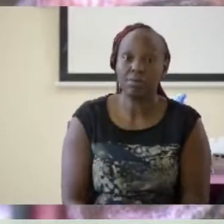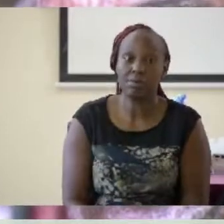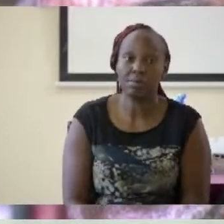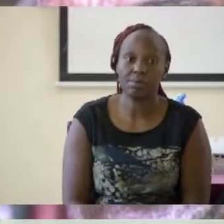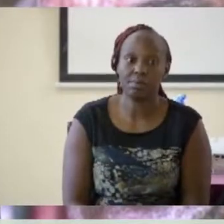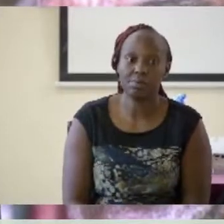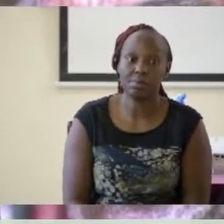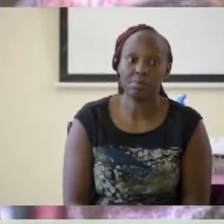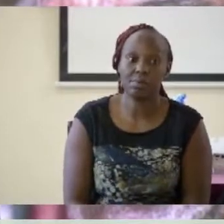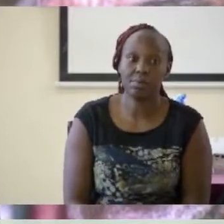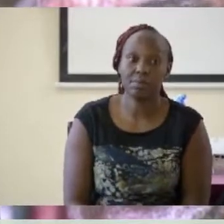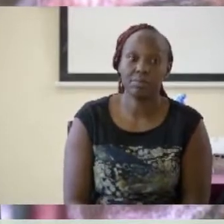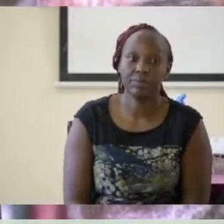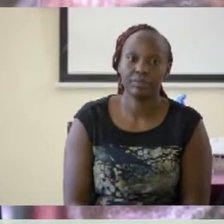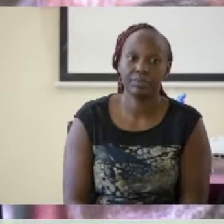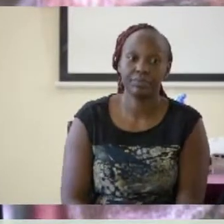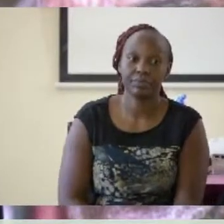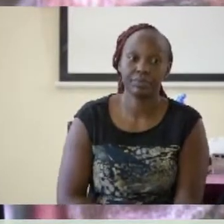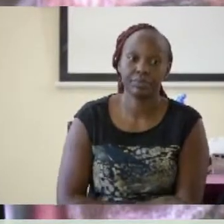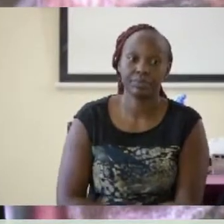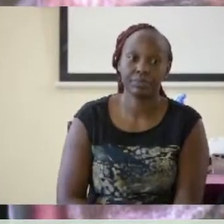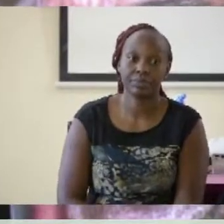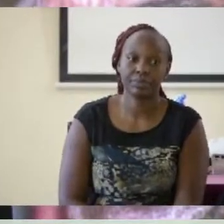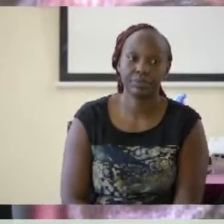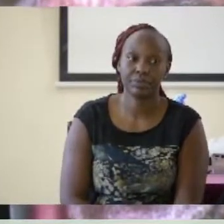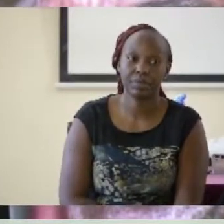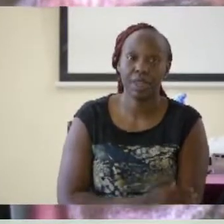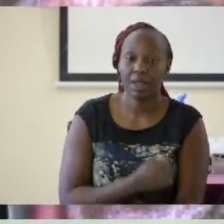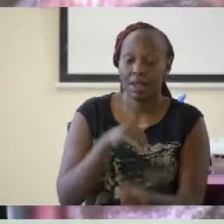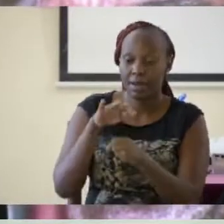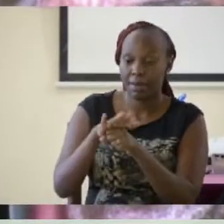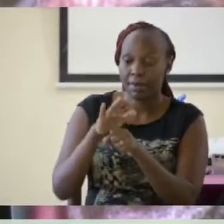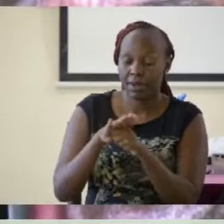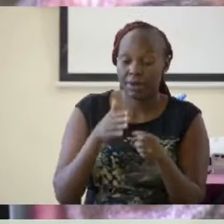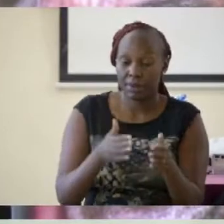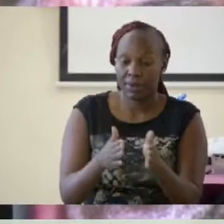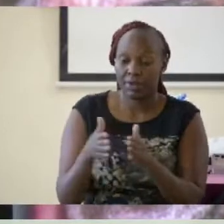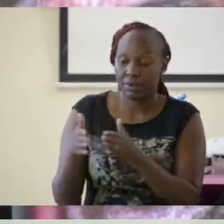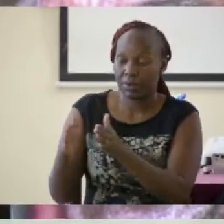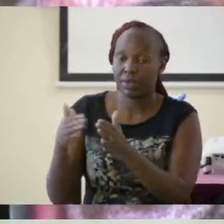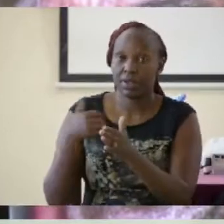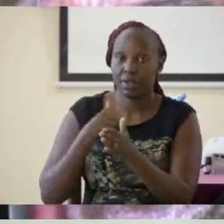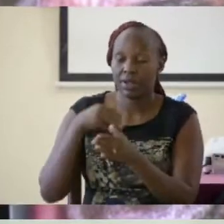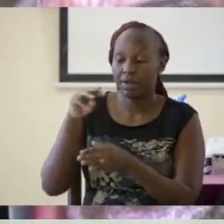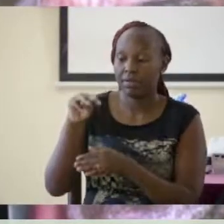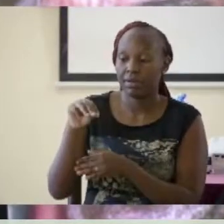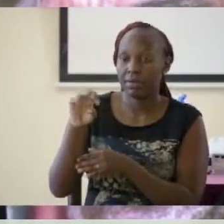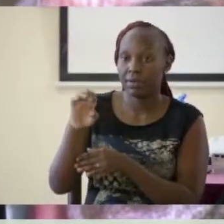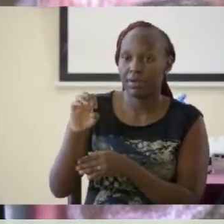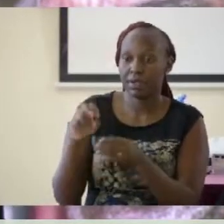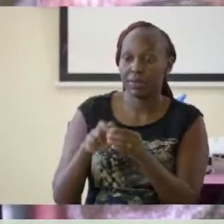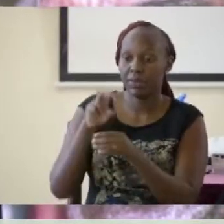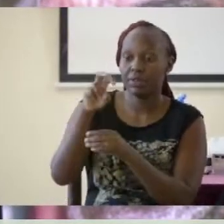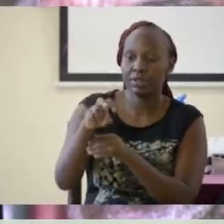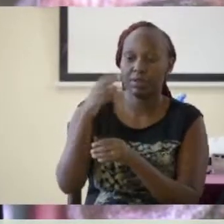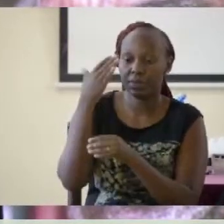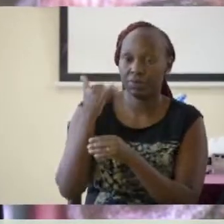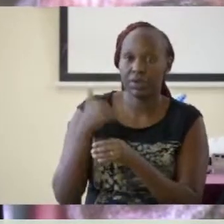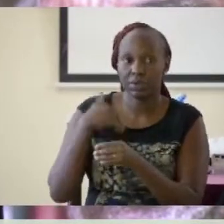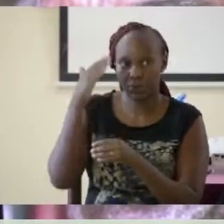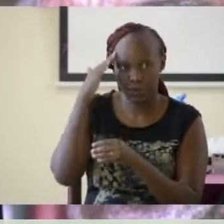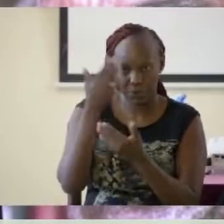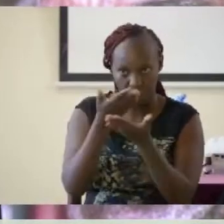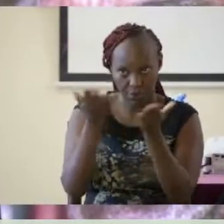There are many ways we can do M&E, and I think I can skip those ones because you're familiar with